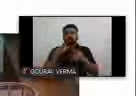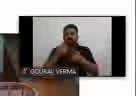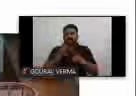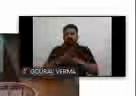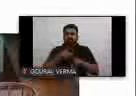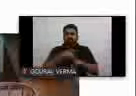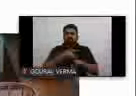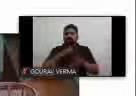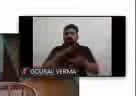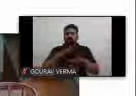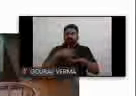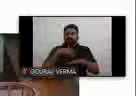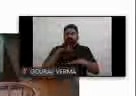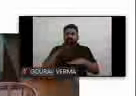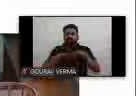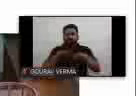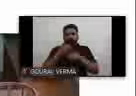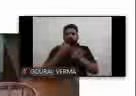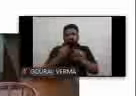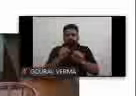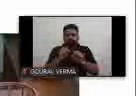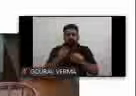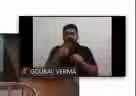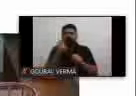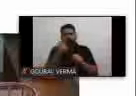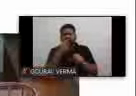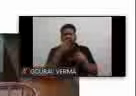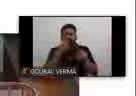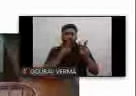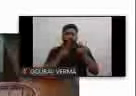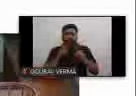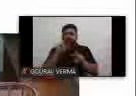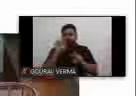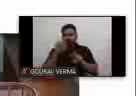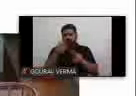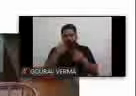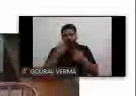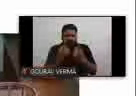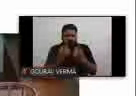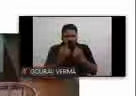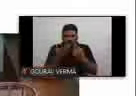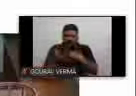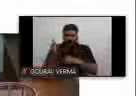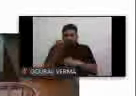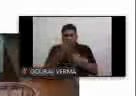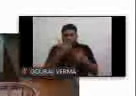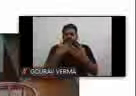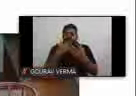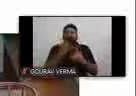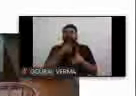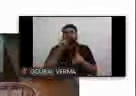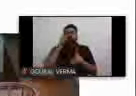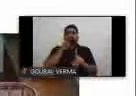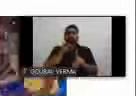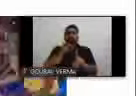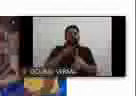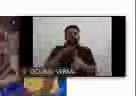child to move. So these are some of the assessment procedures which we need to do to understand the perception.